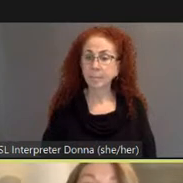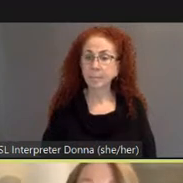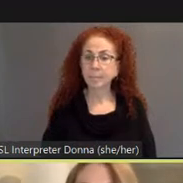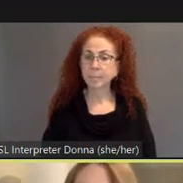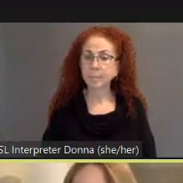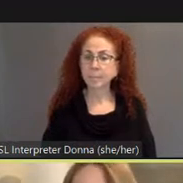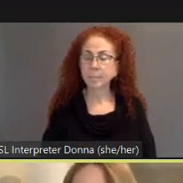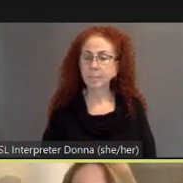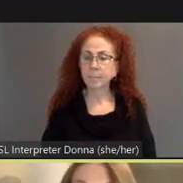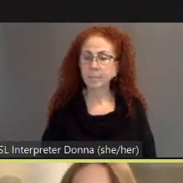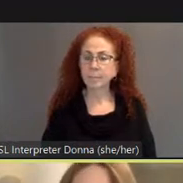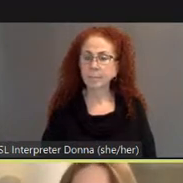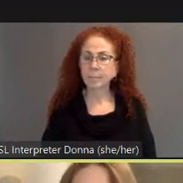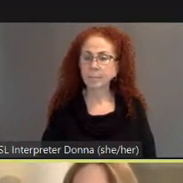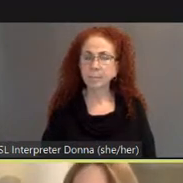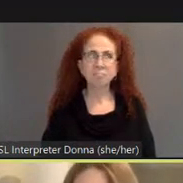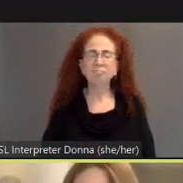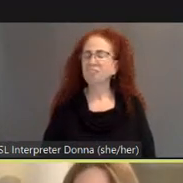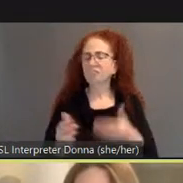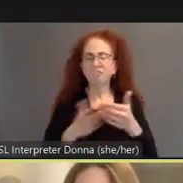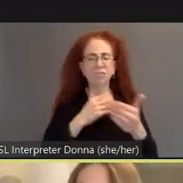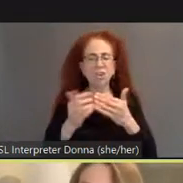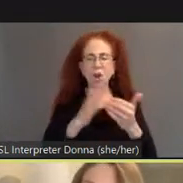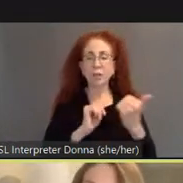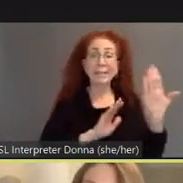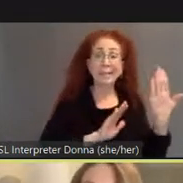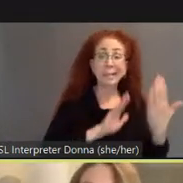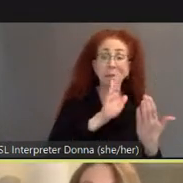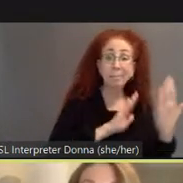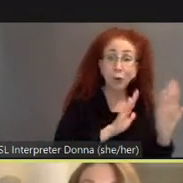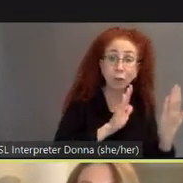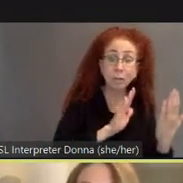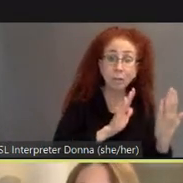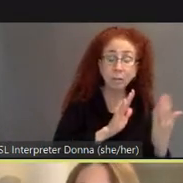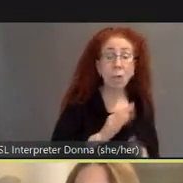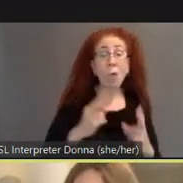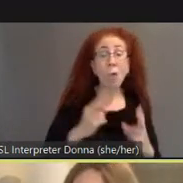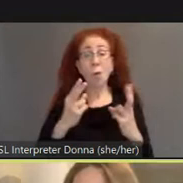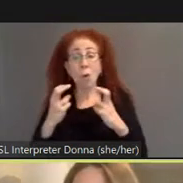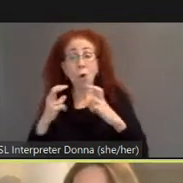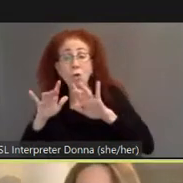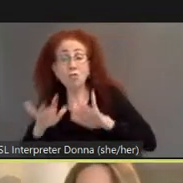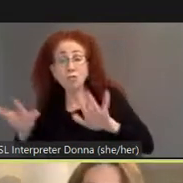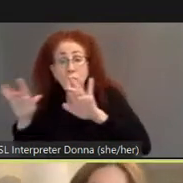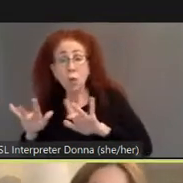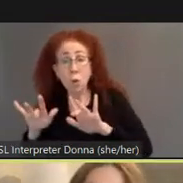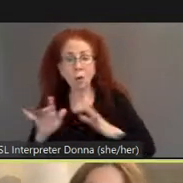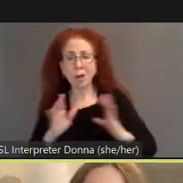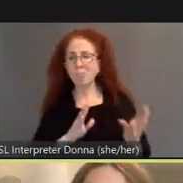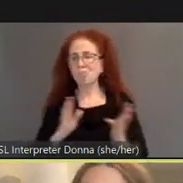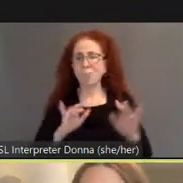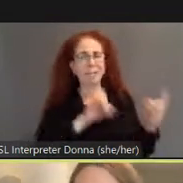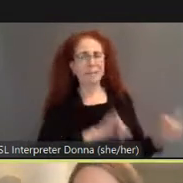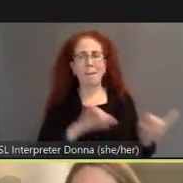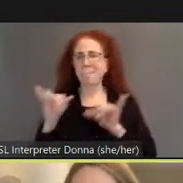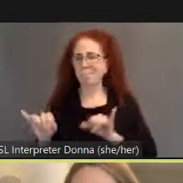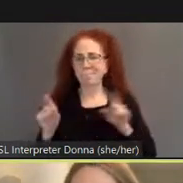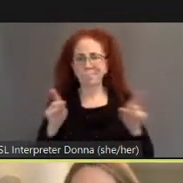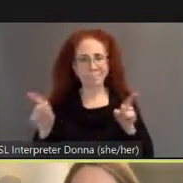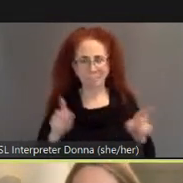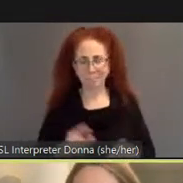no matter if it's in person or recorded, the general preparation is the same in terms